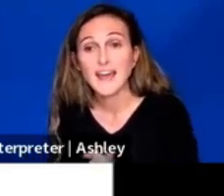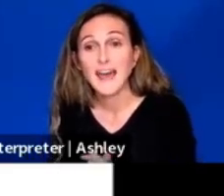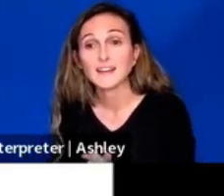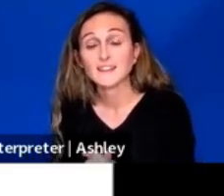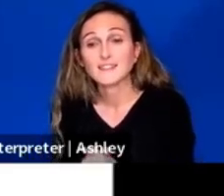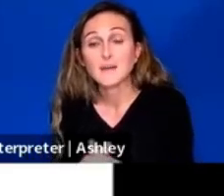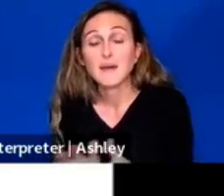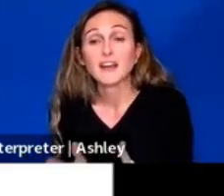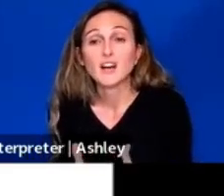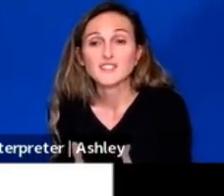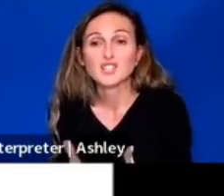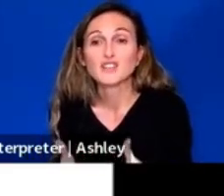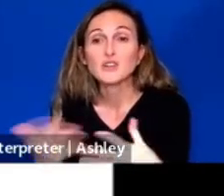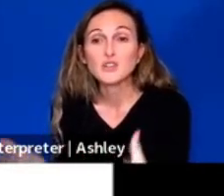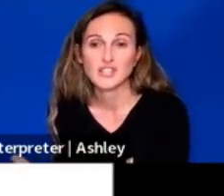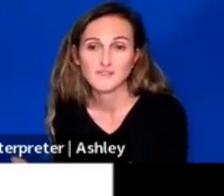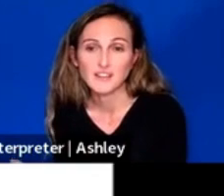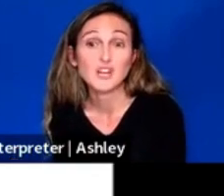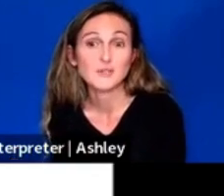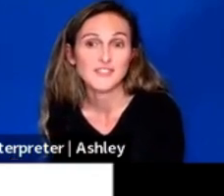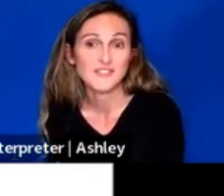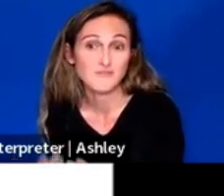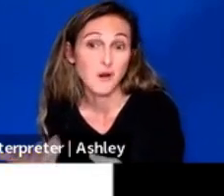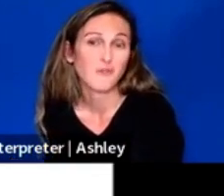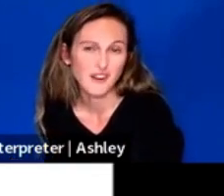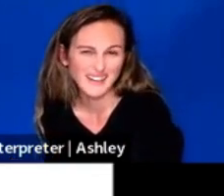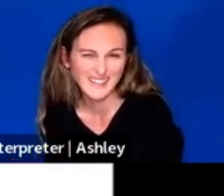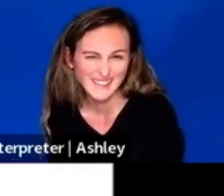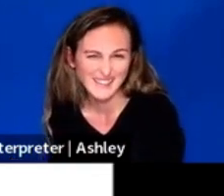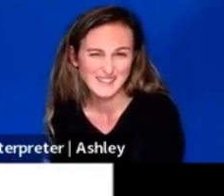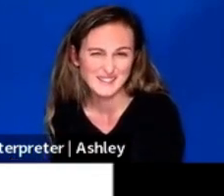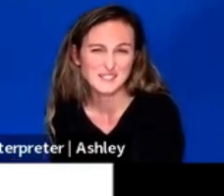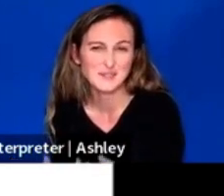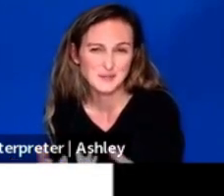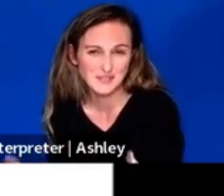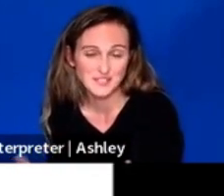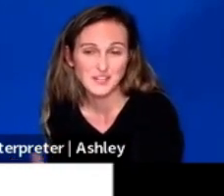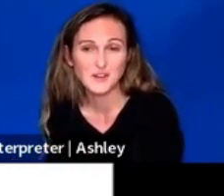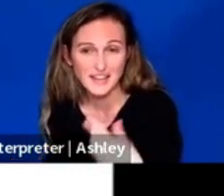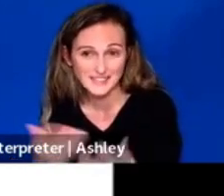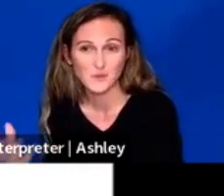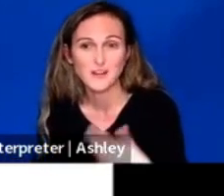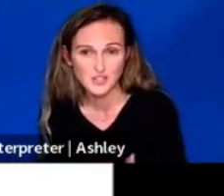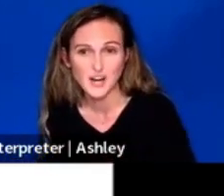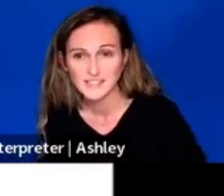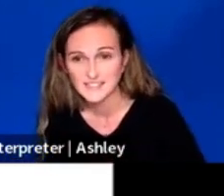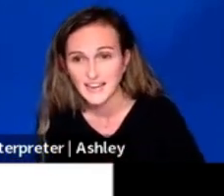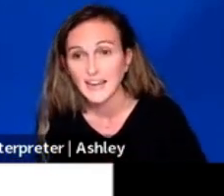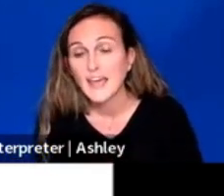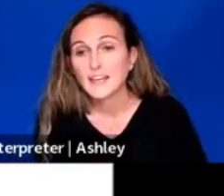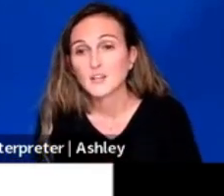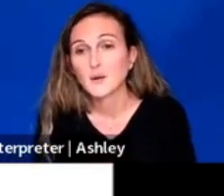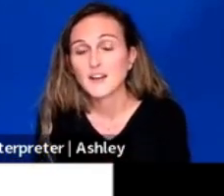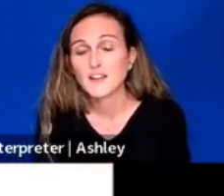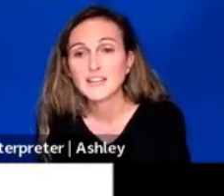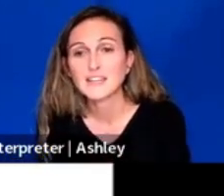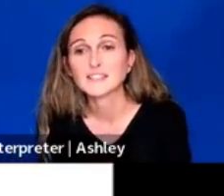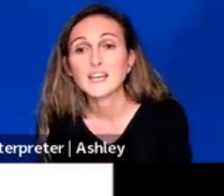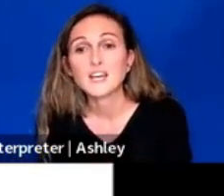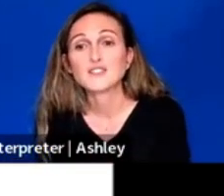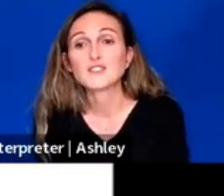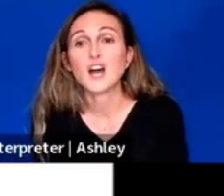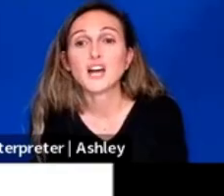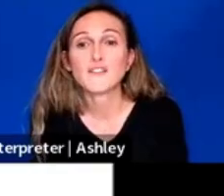consideration, that might cause to confusion if they've chosen the wrong word to, guessing what you're trying to say. So another thing